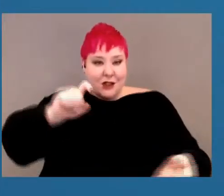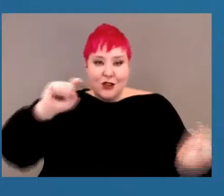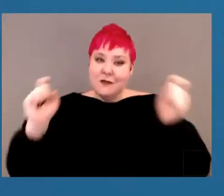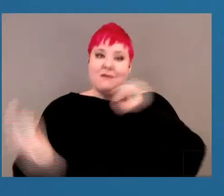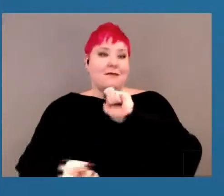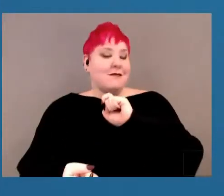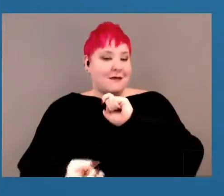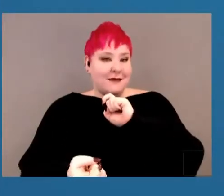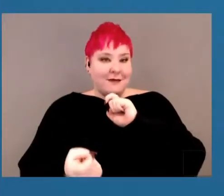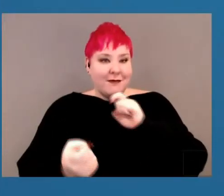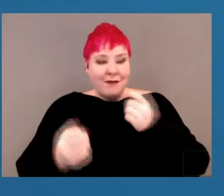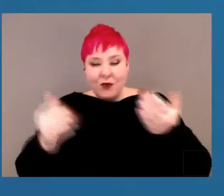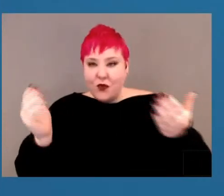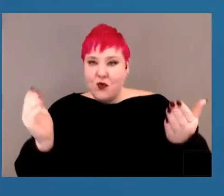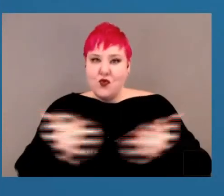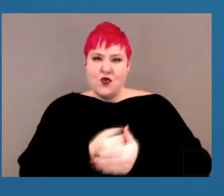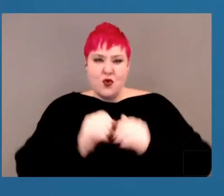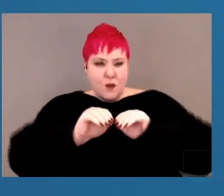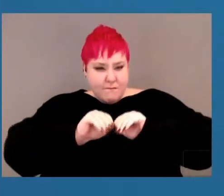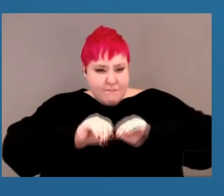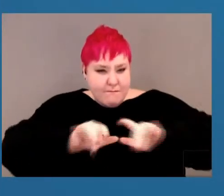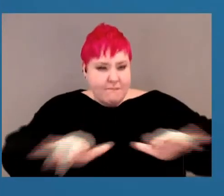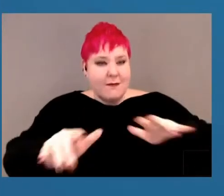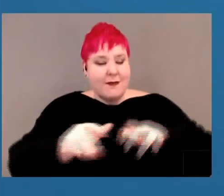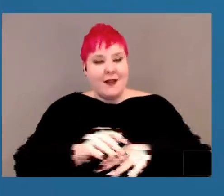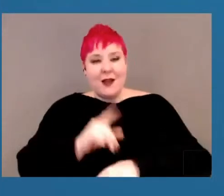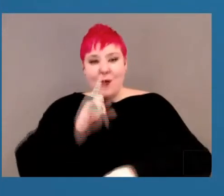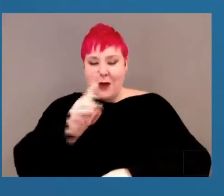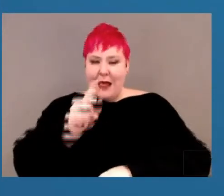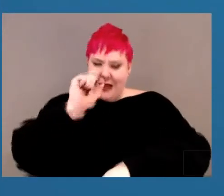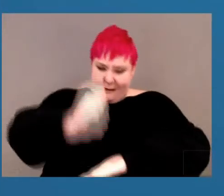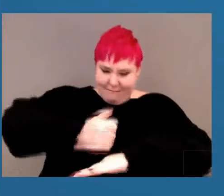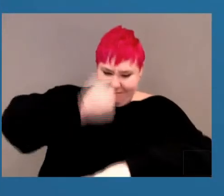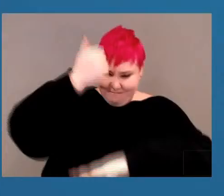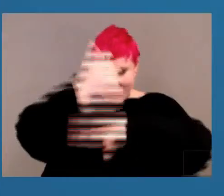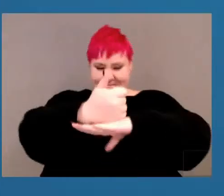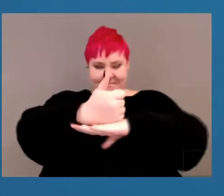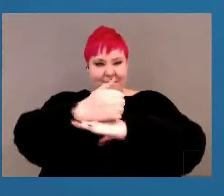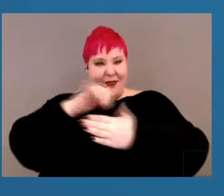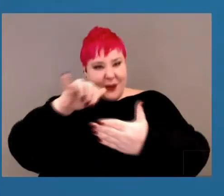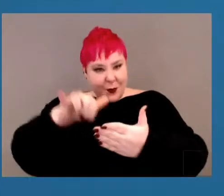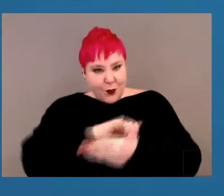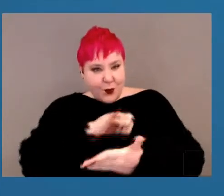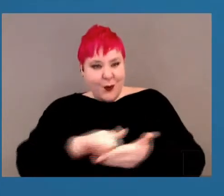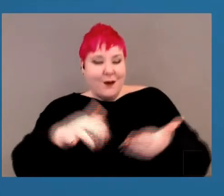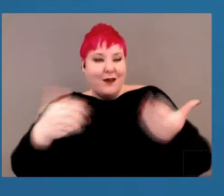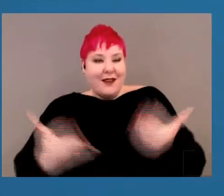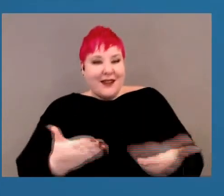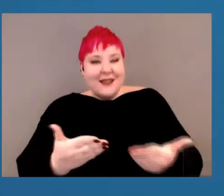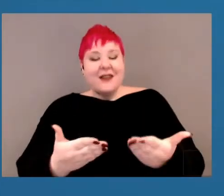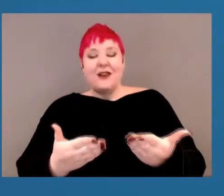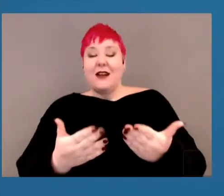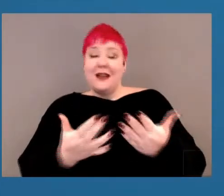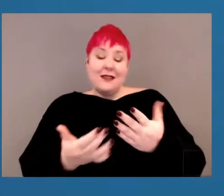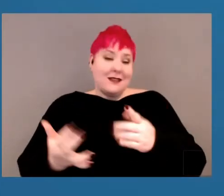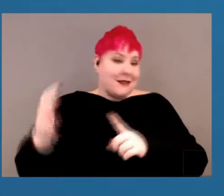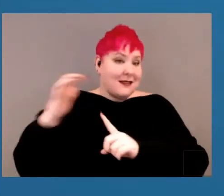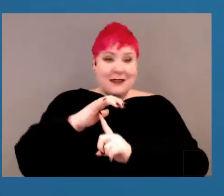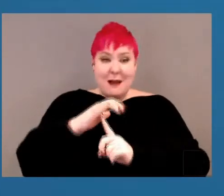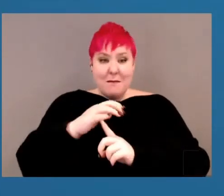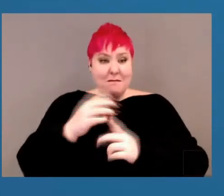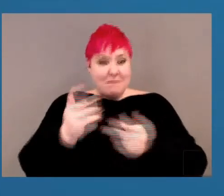to put a stake in the ground and let New York be the premier place in the nation, the world for that, then we can